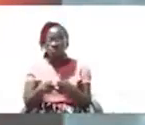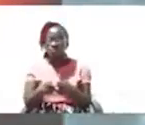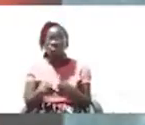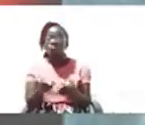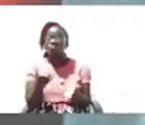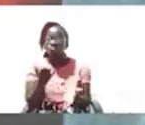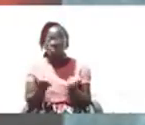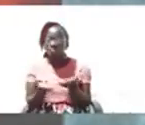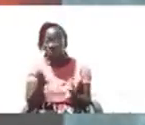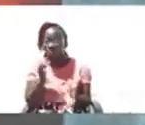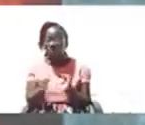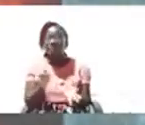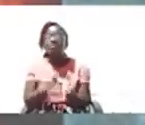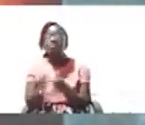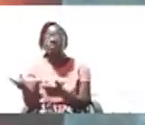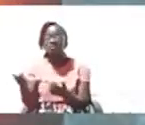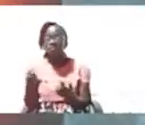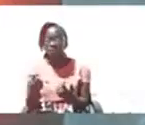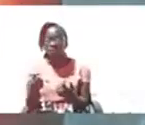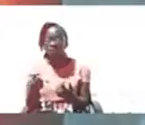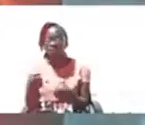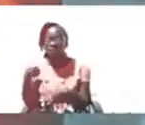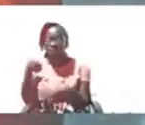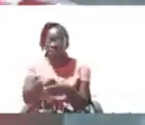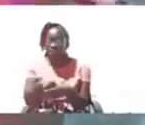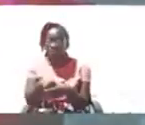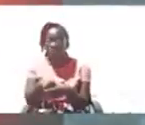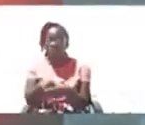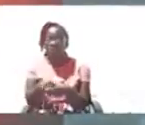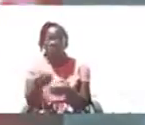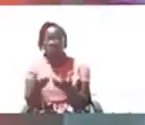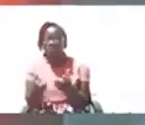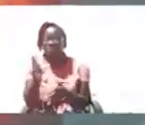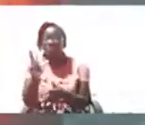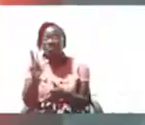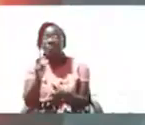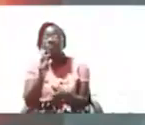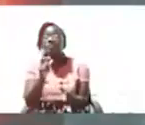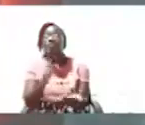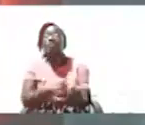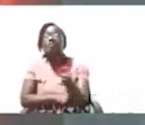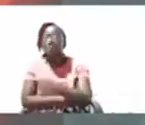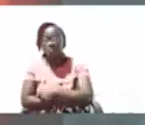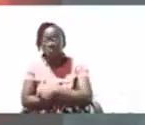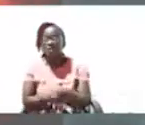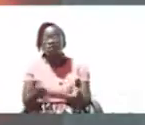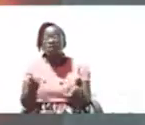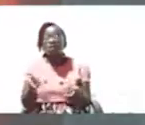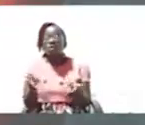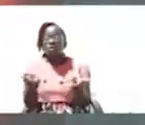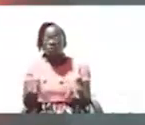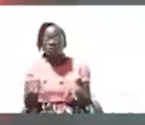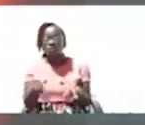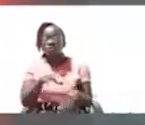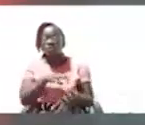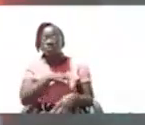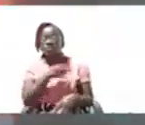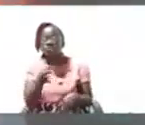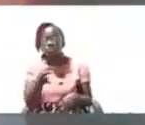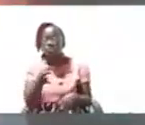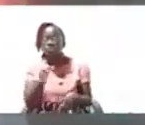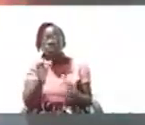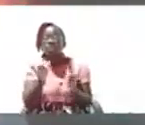So if Jesus had come within that period, while his soul was hovering